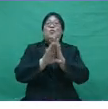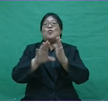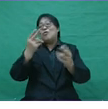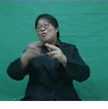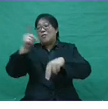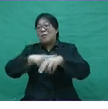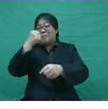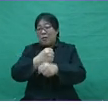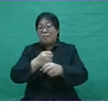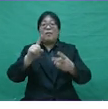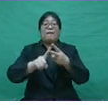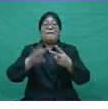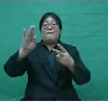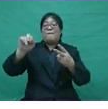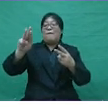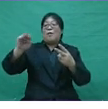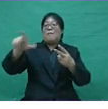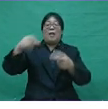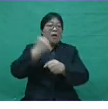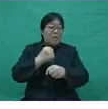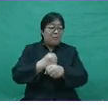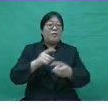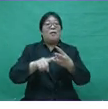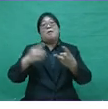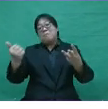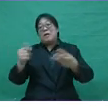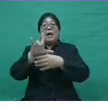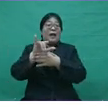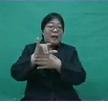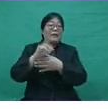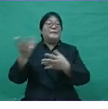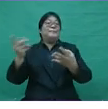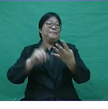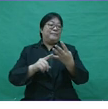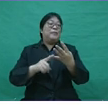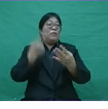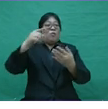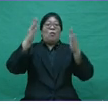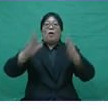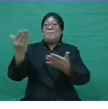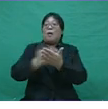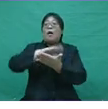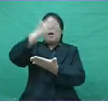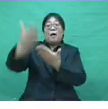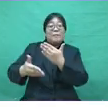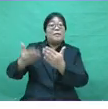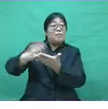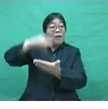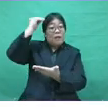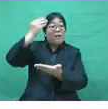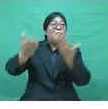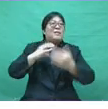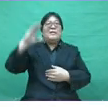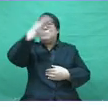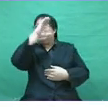employment and formal employment and apprenticeships, as well as for graduates who would certainly be challenged